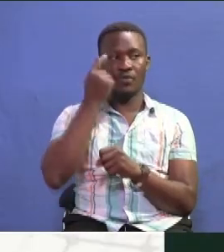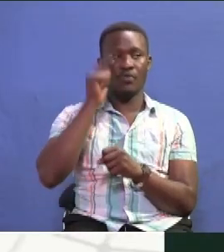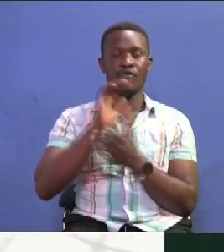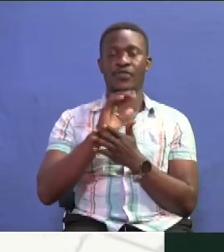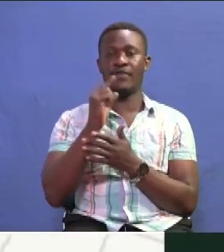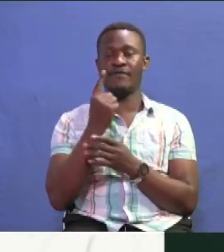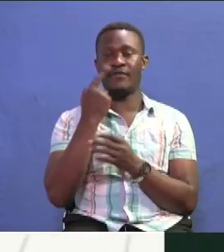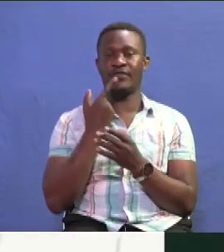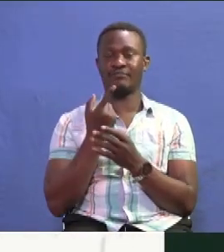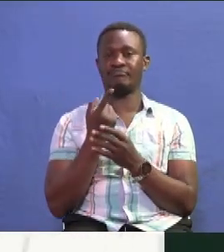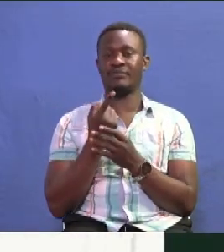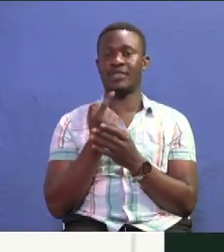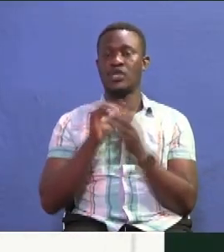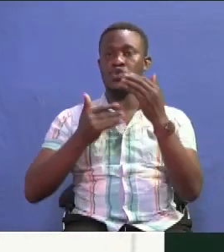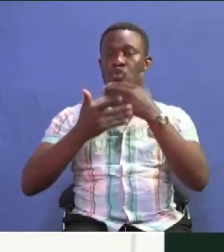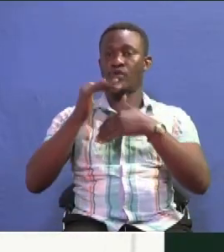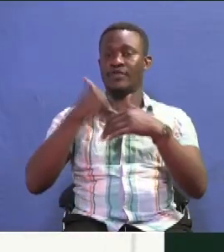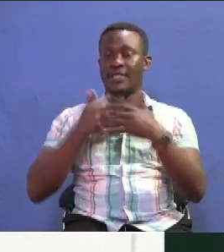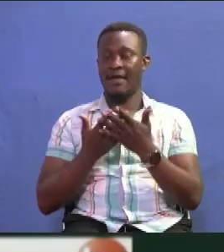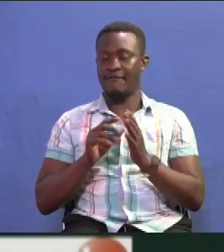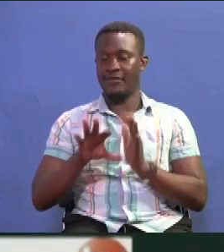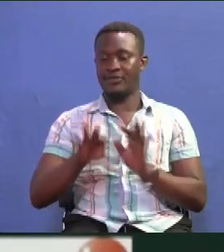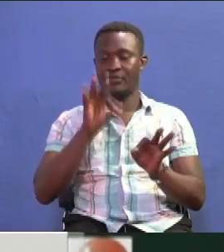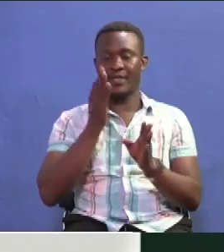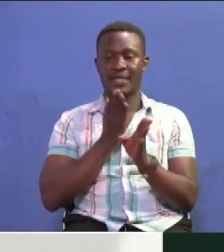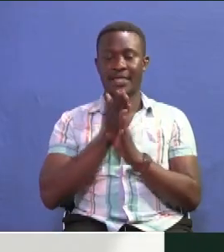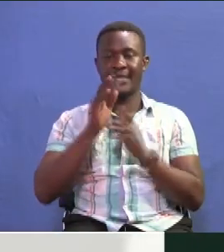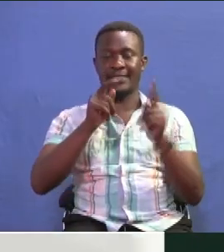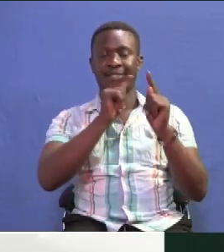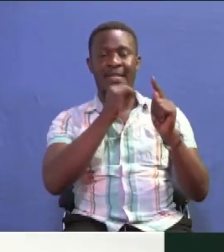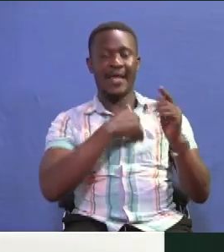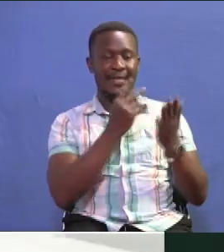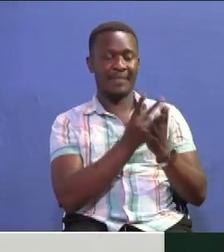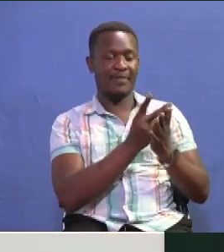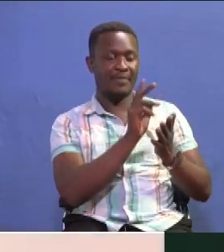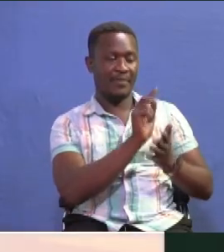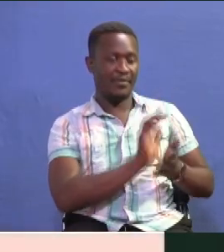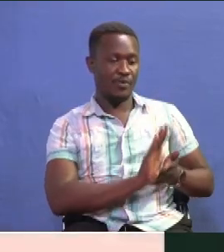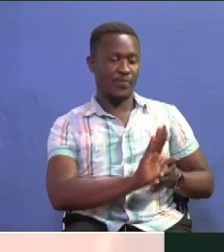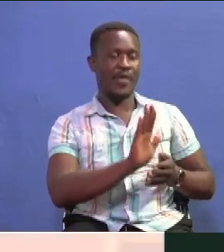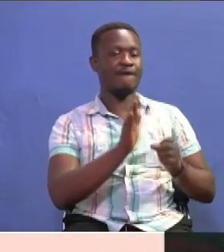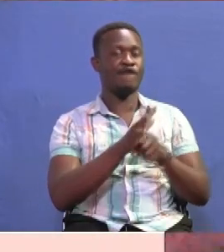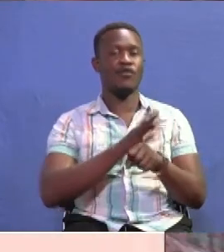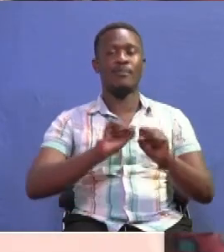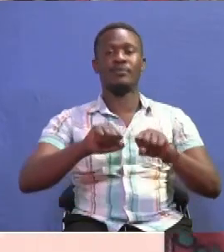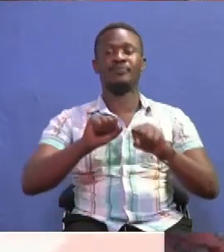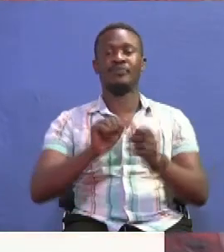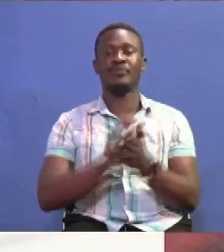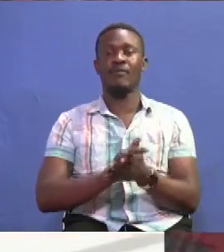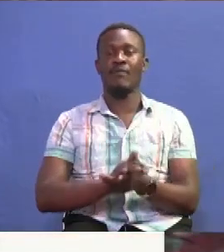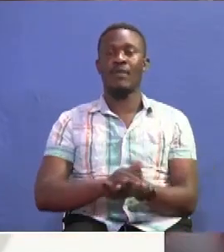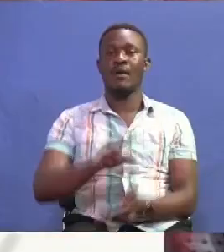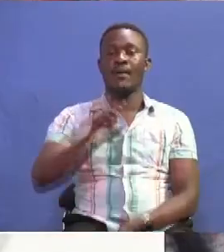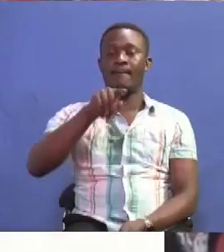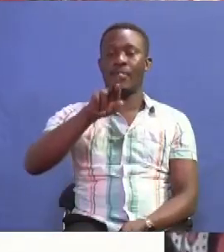festivals that the university has been able to identify key talents and nurture them to their full potential. Professor